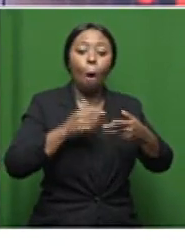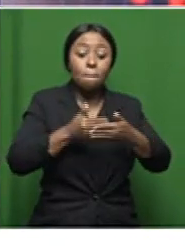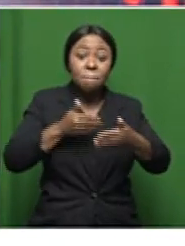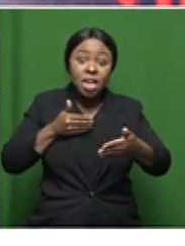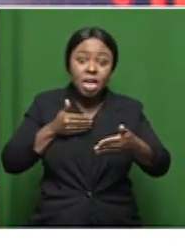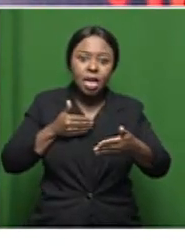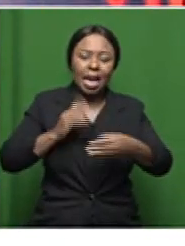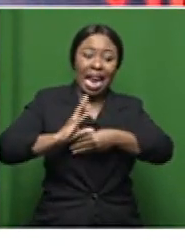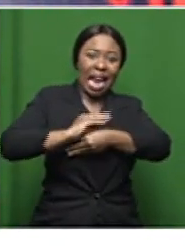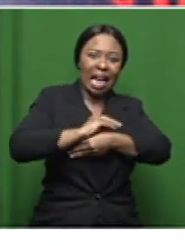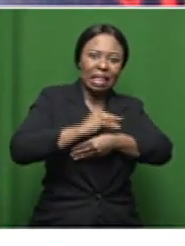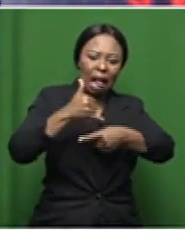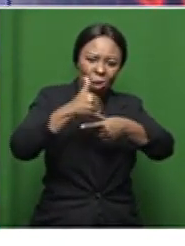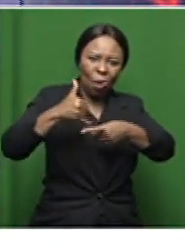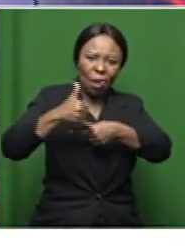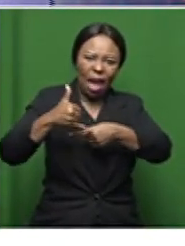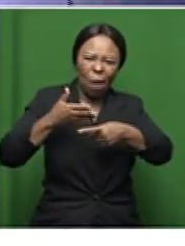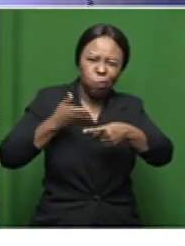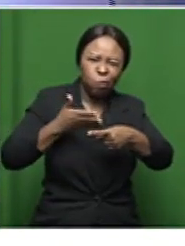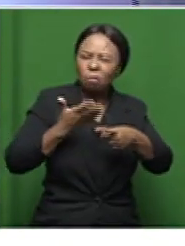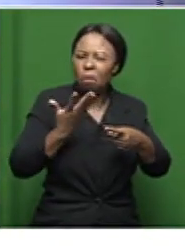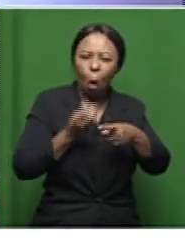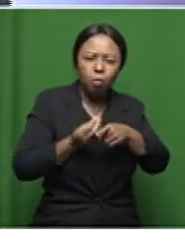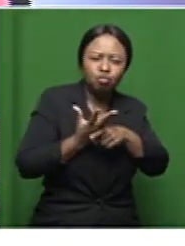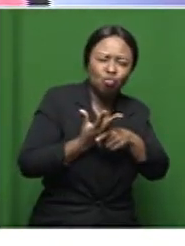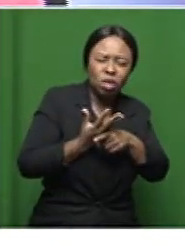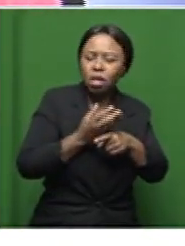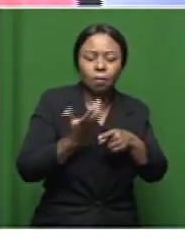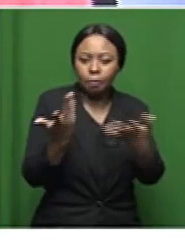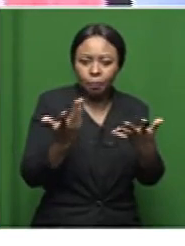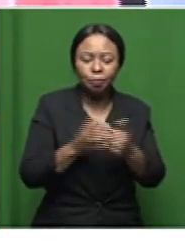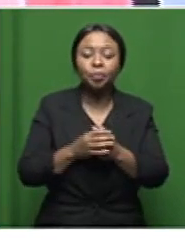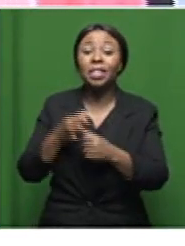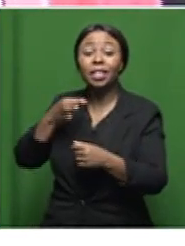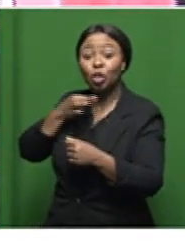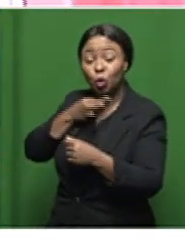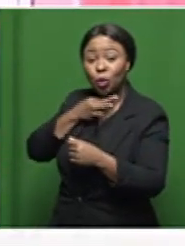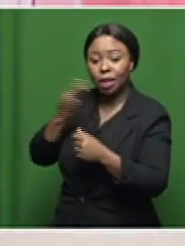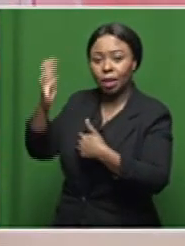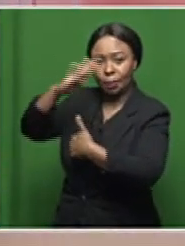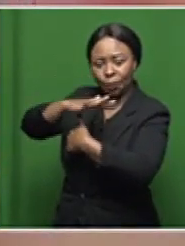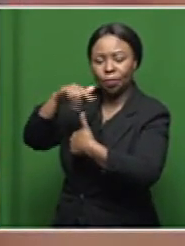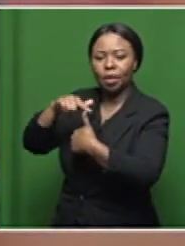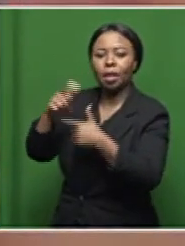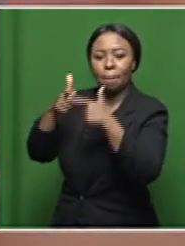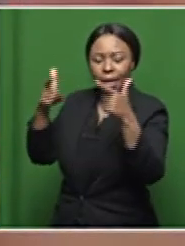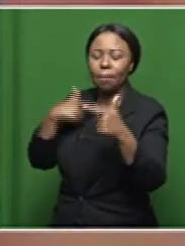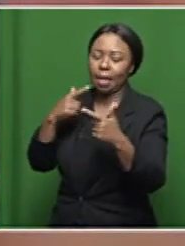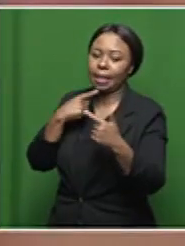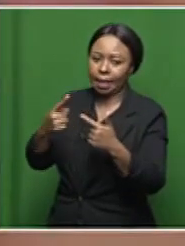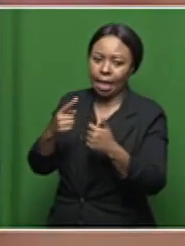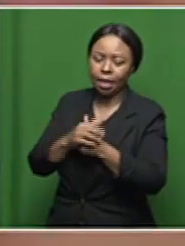lesions? All right. So the biggest risk factor, let me actually just say and mention that